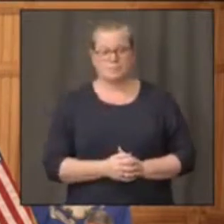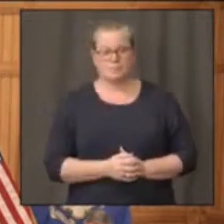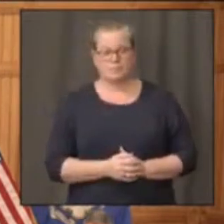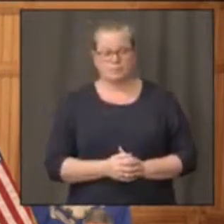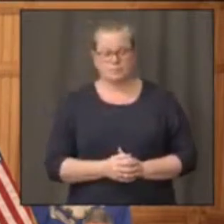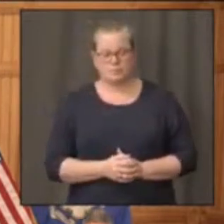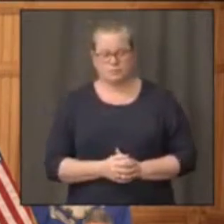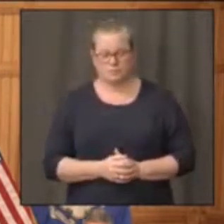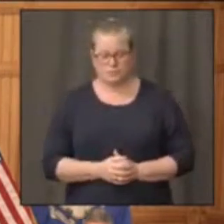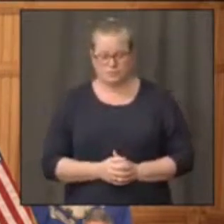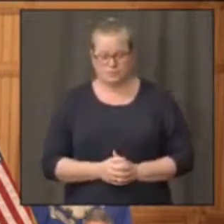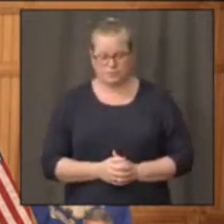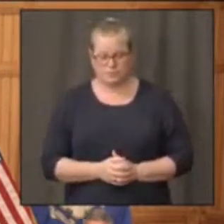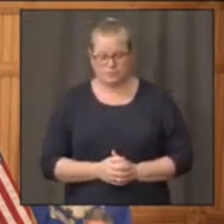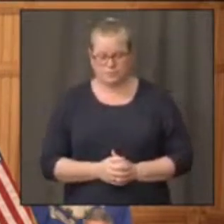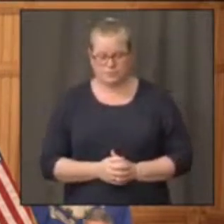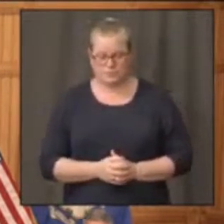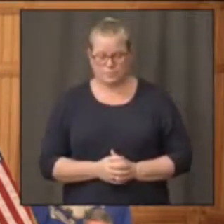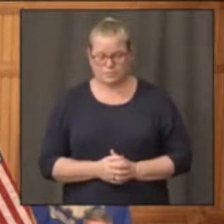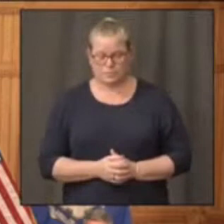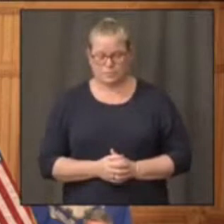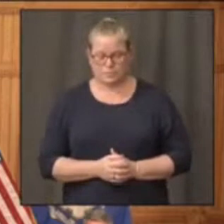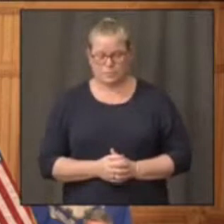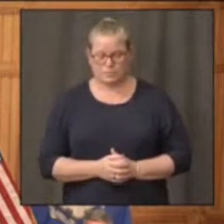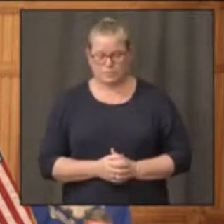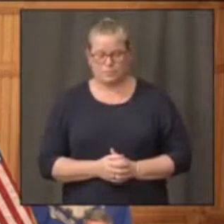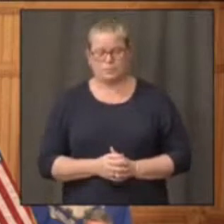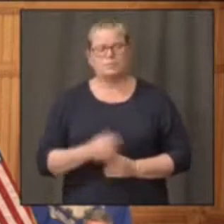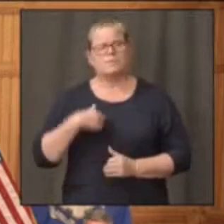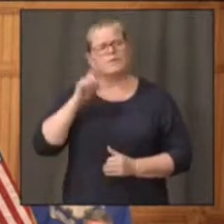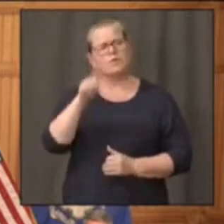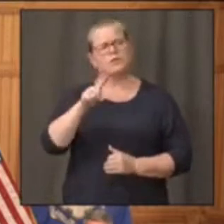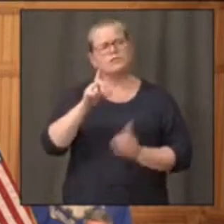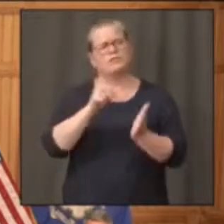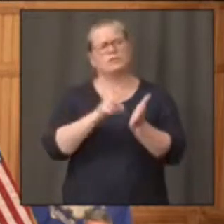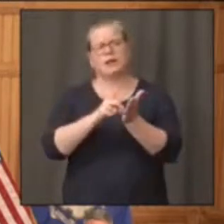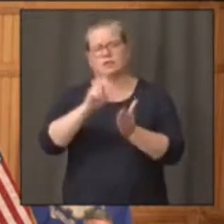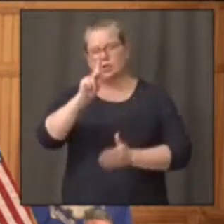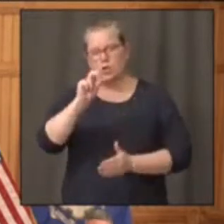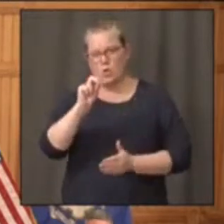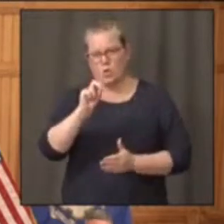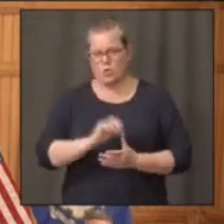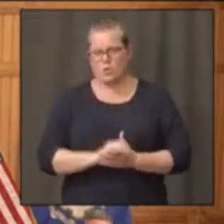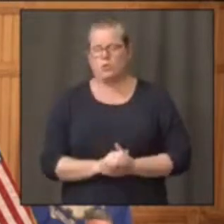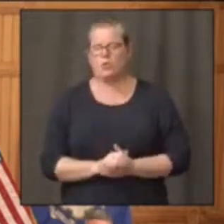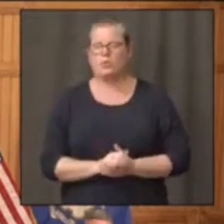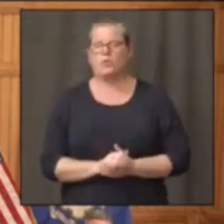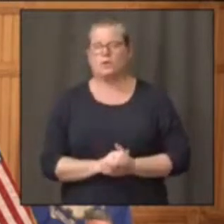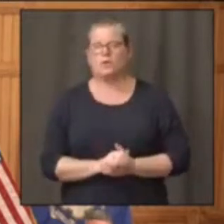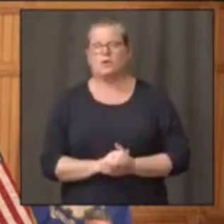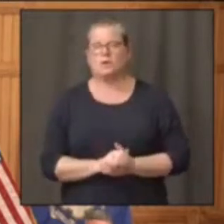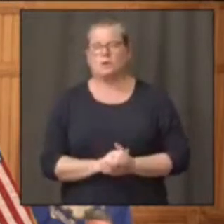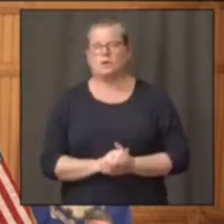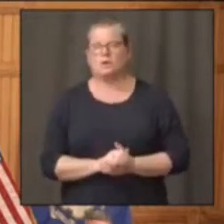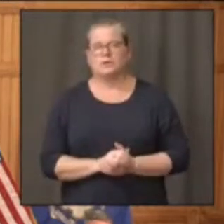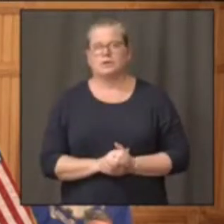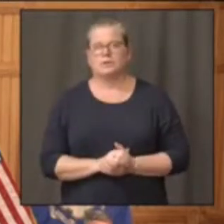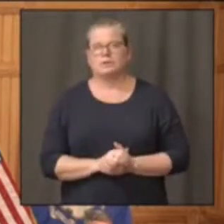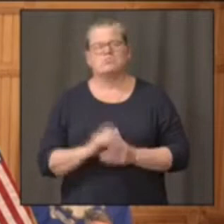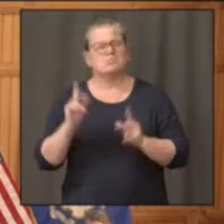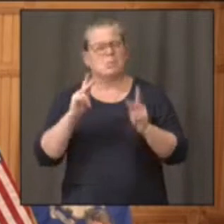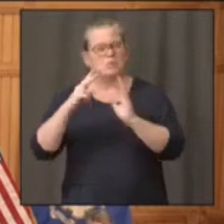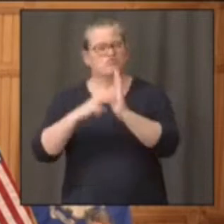Thank you, Max. A question for Dr. Coe. We've been hearing from readers who are asking